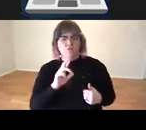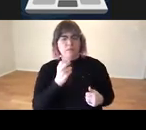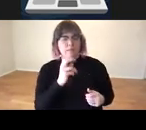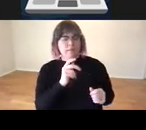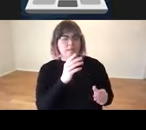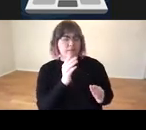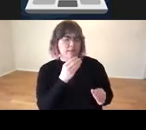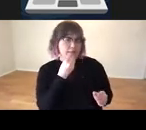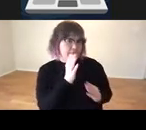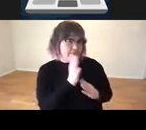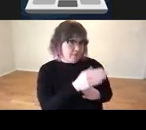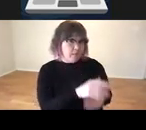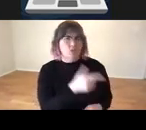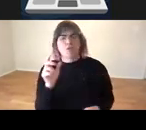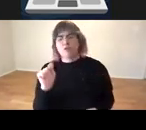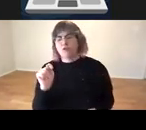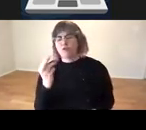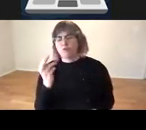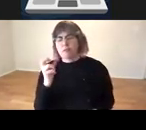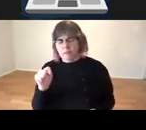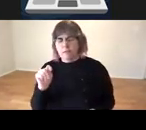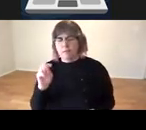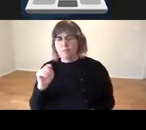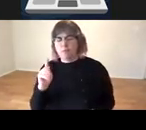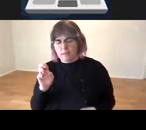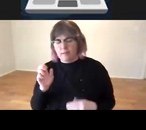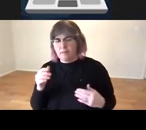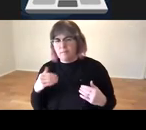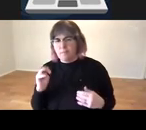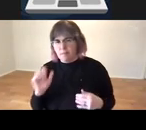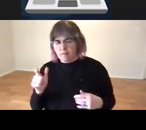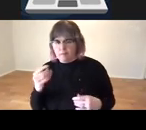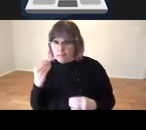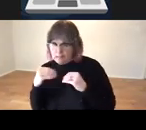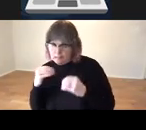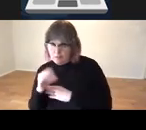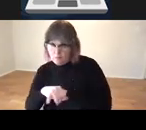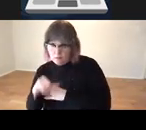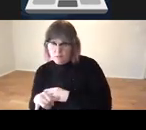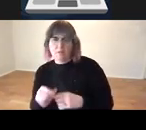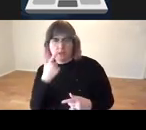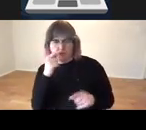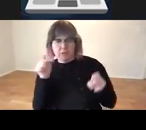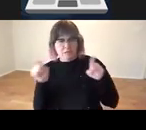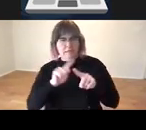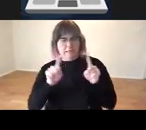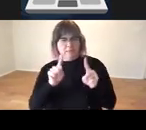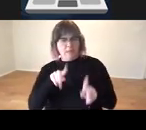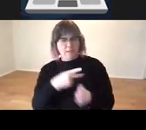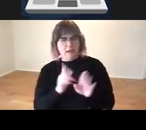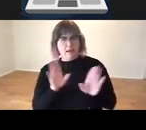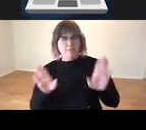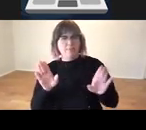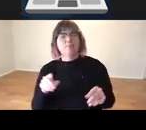killer whales, and the transients, which are the marine mammal-feeding killer whales. And what's interesting about these two ecotypes is they are